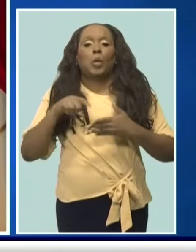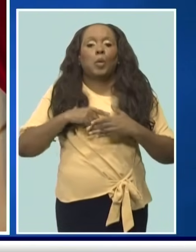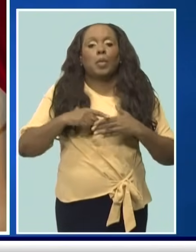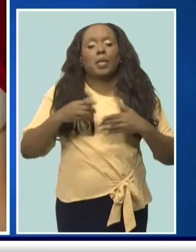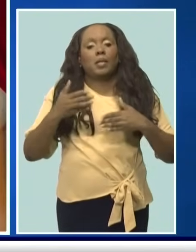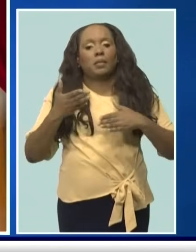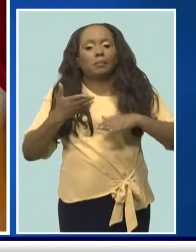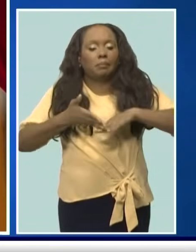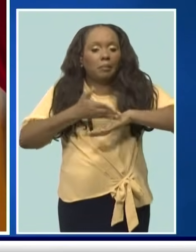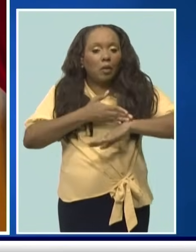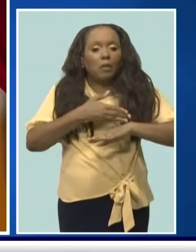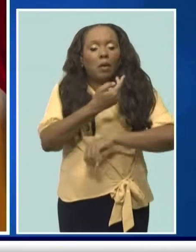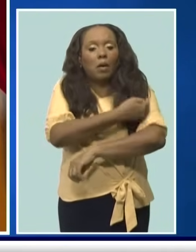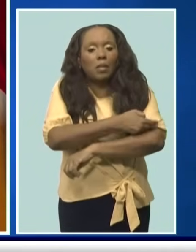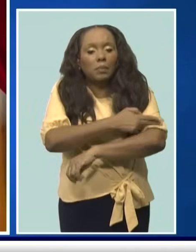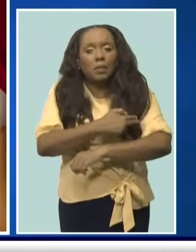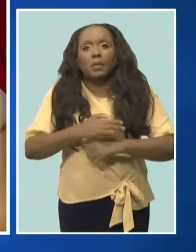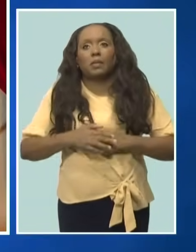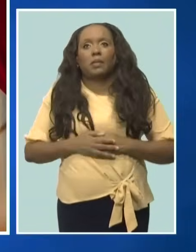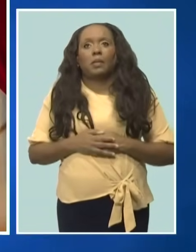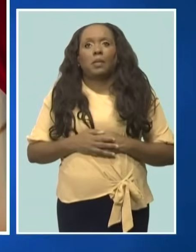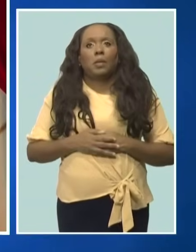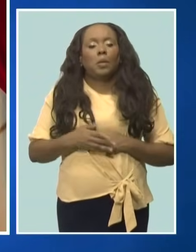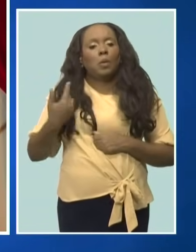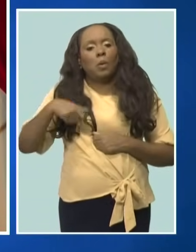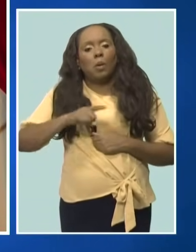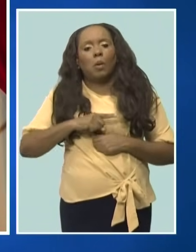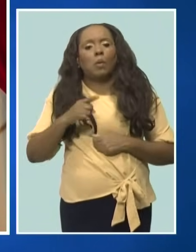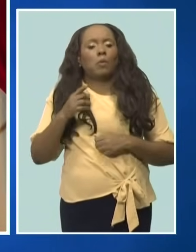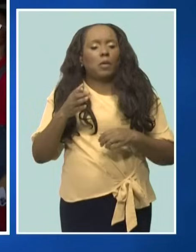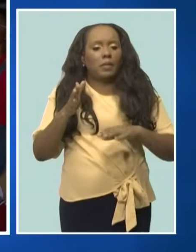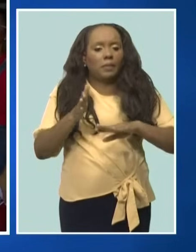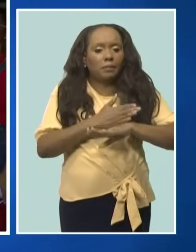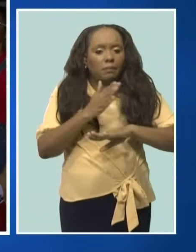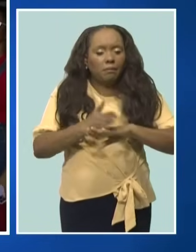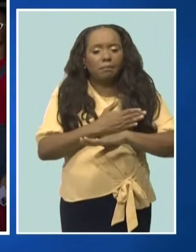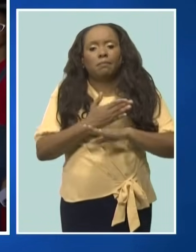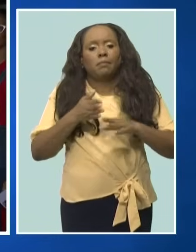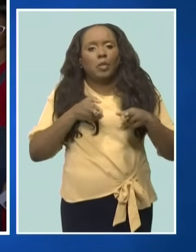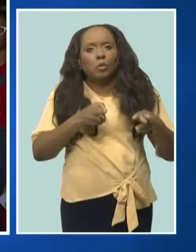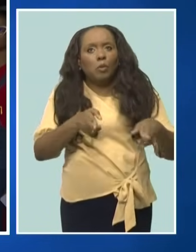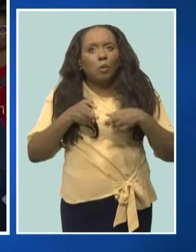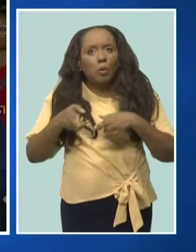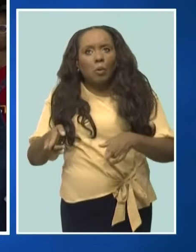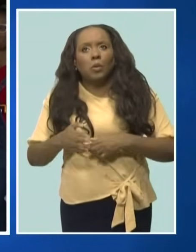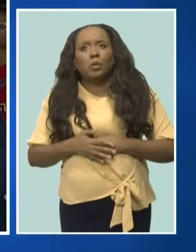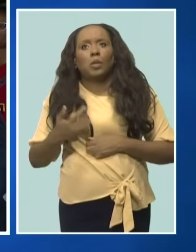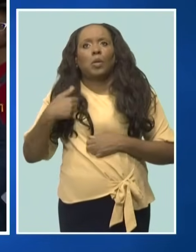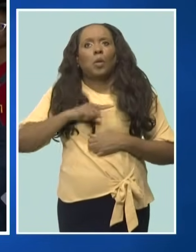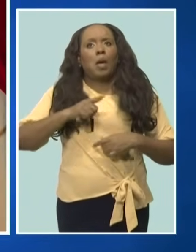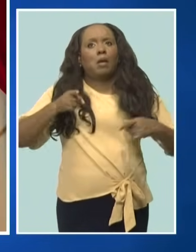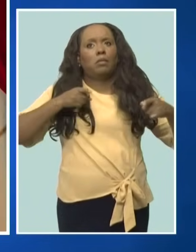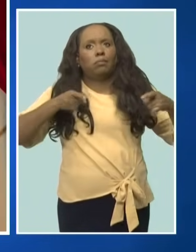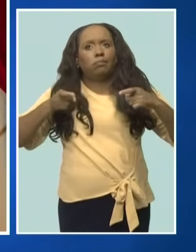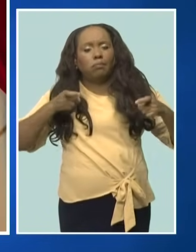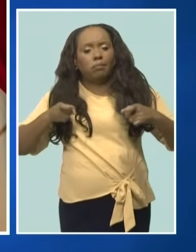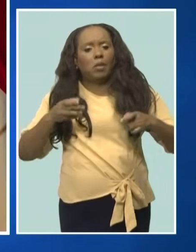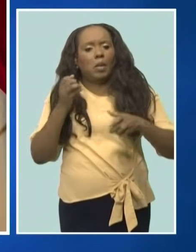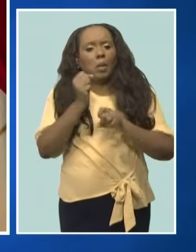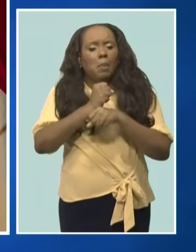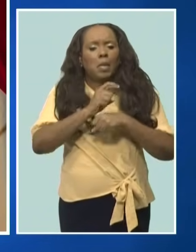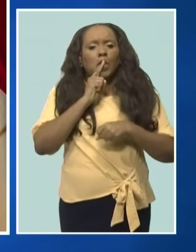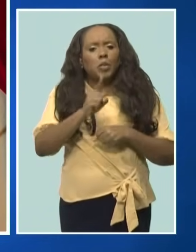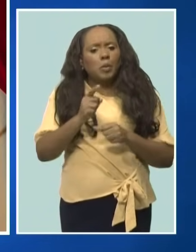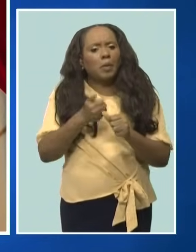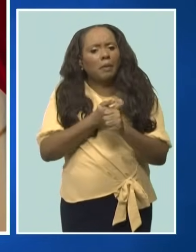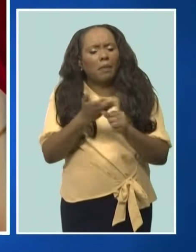we build the roads. There's a sense of order in the country again, and understand that